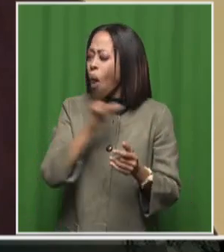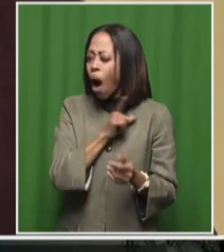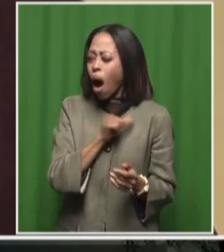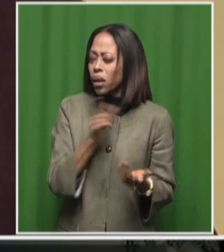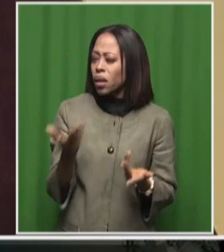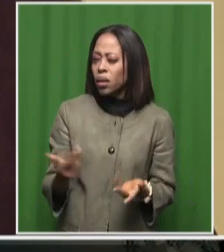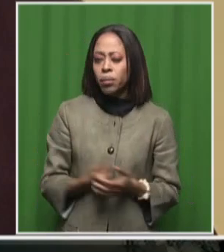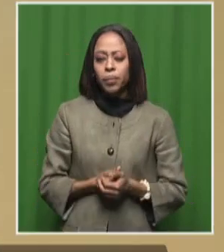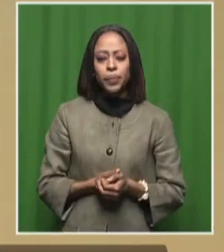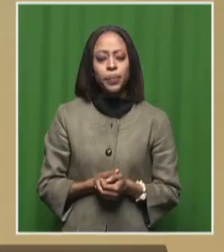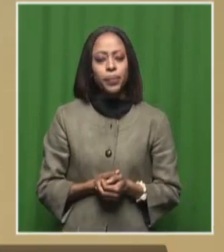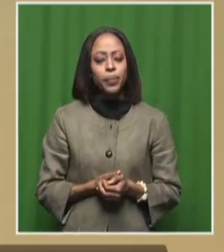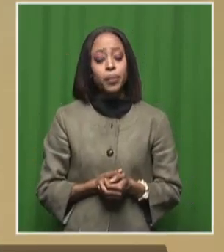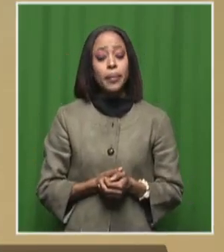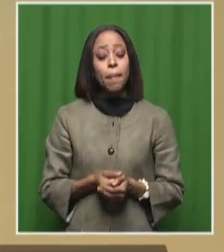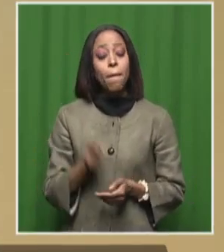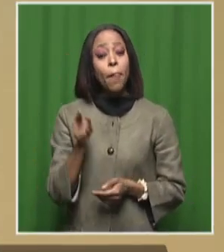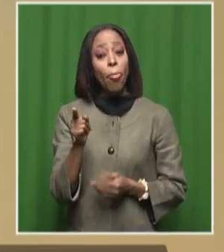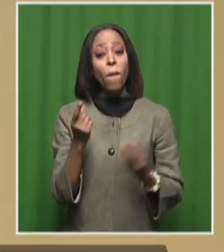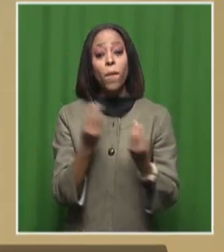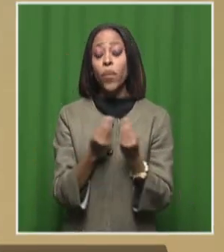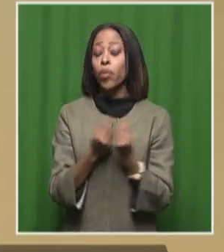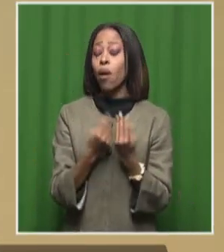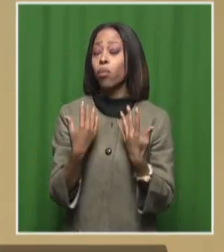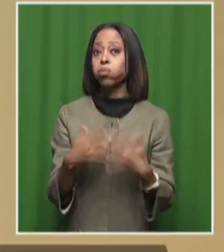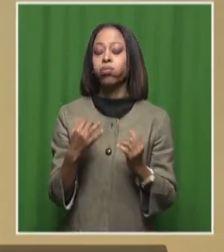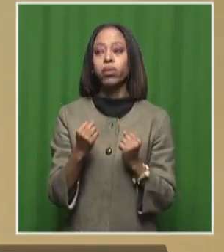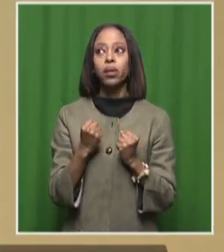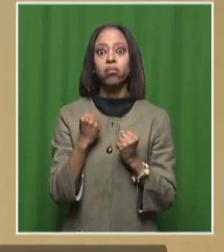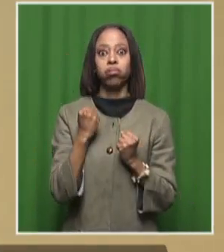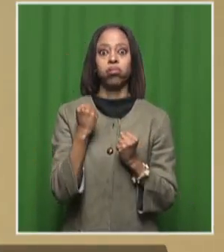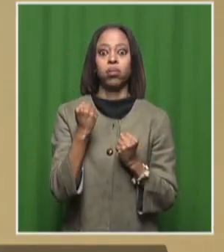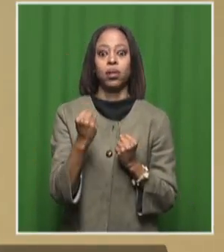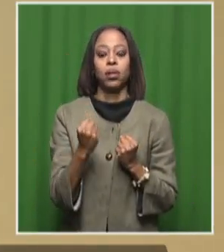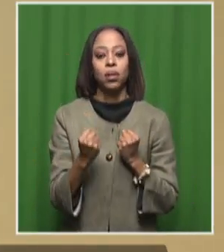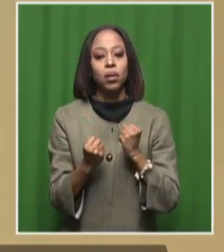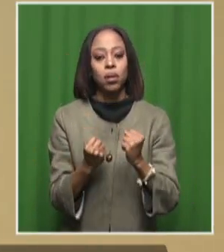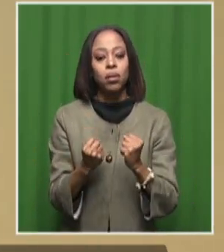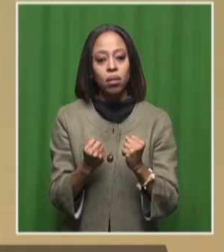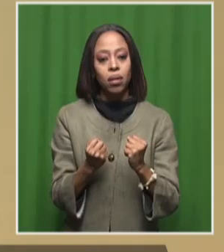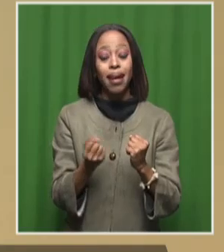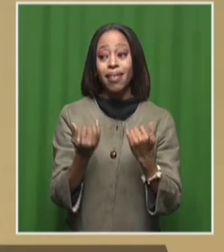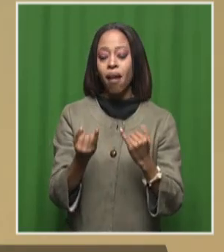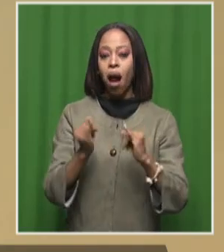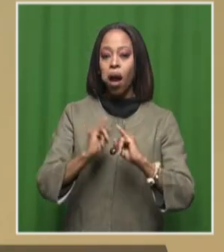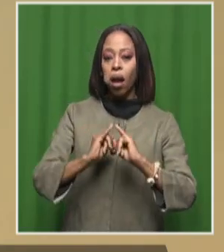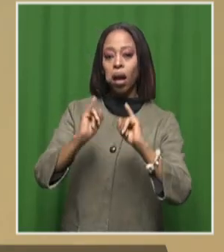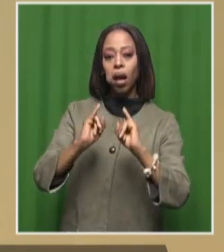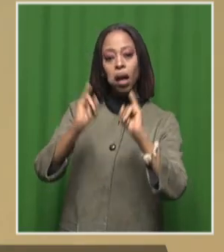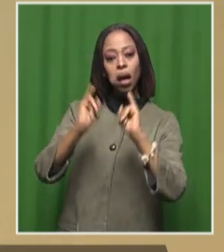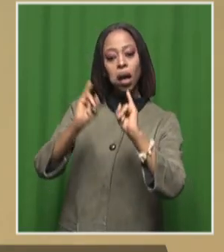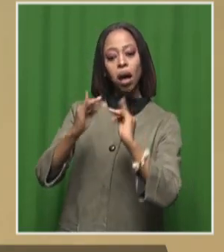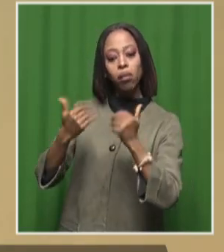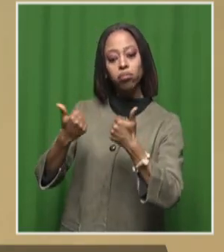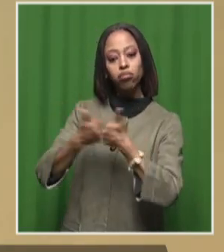Well, this is something that we've been struggling with, exacerbated by these challenges we